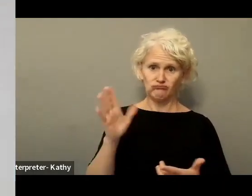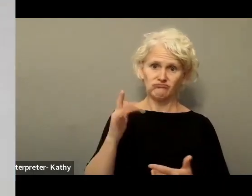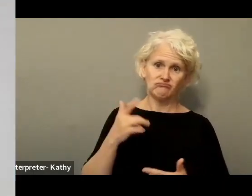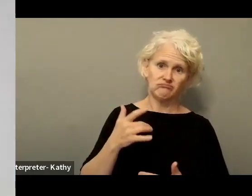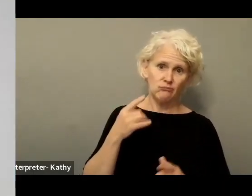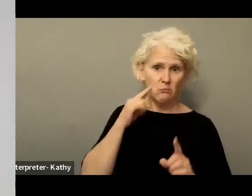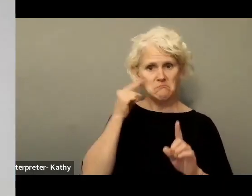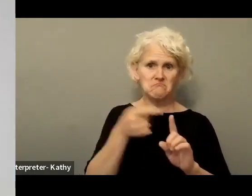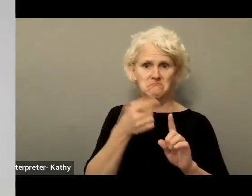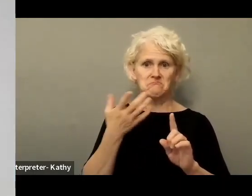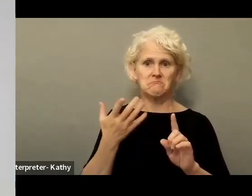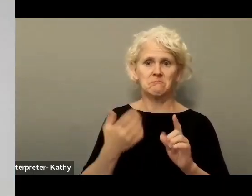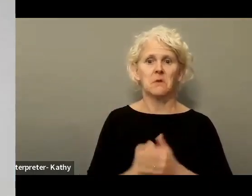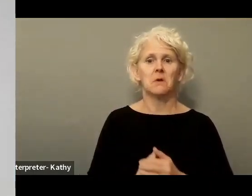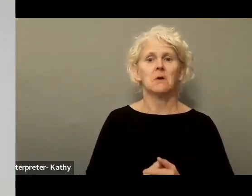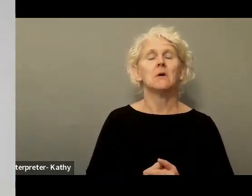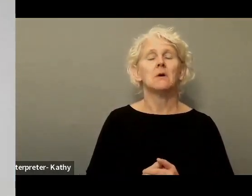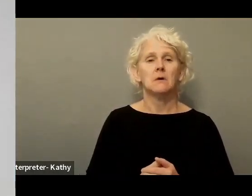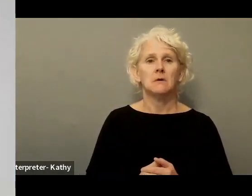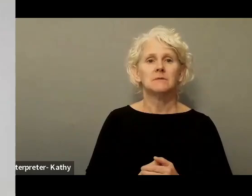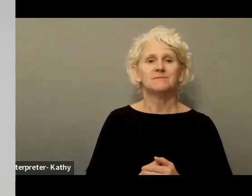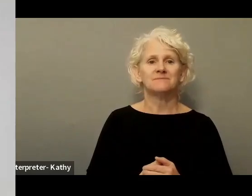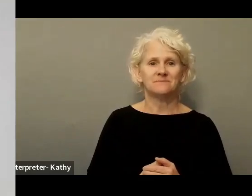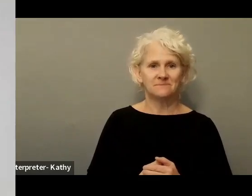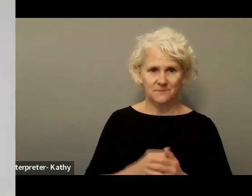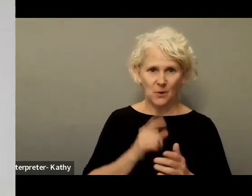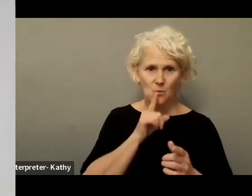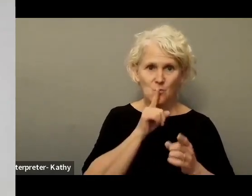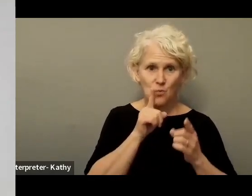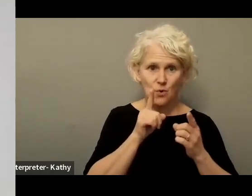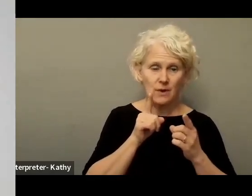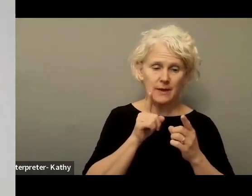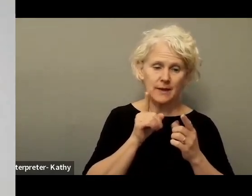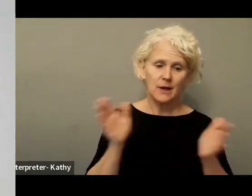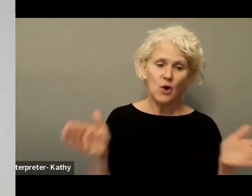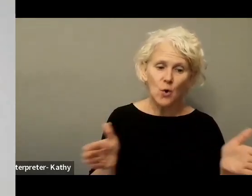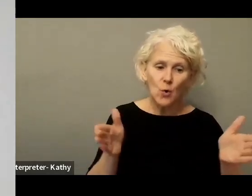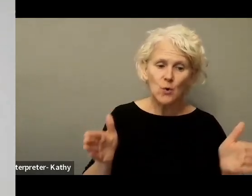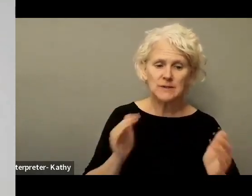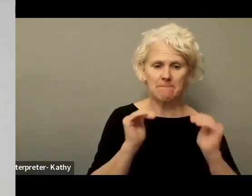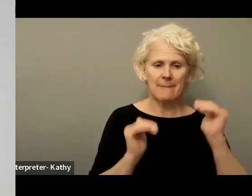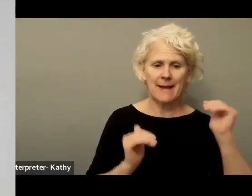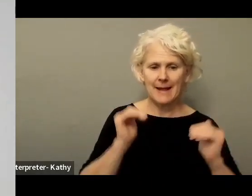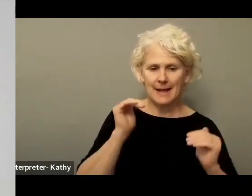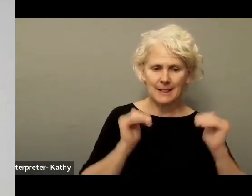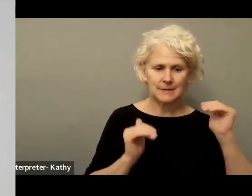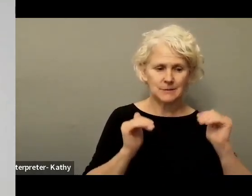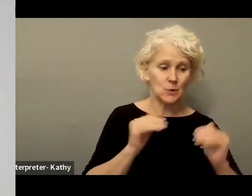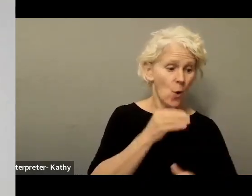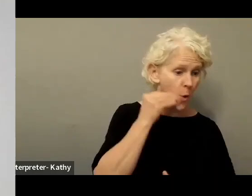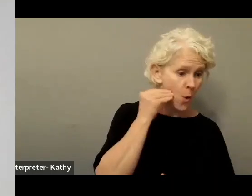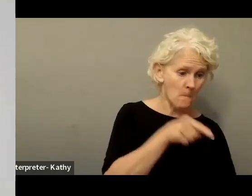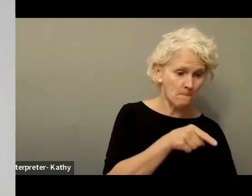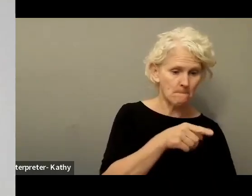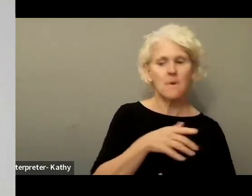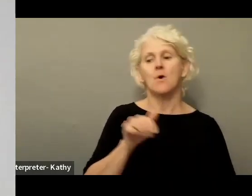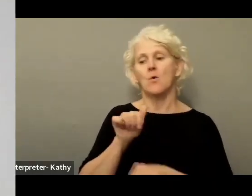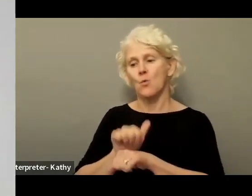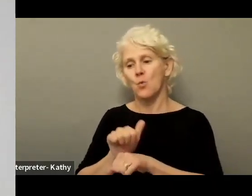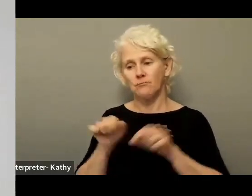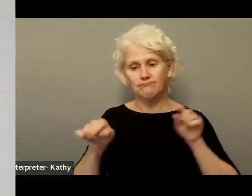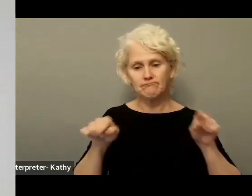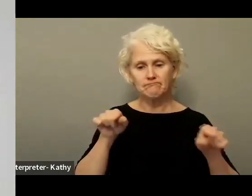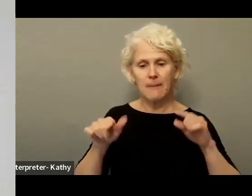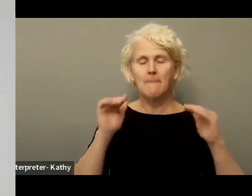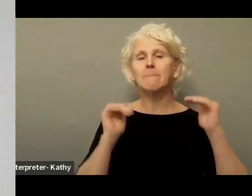Sure. We also really encourage that balance of home and work. It's so important because